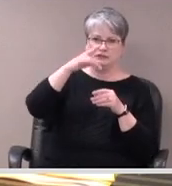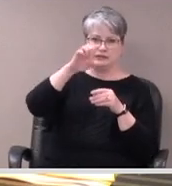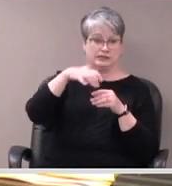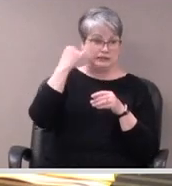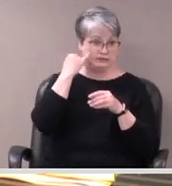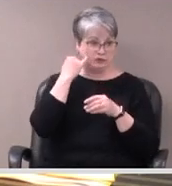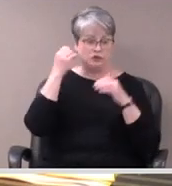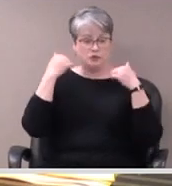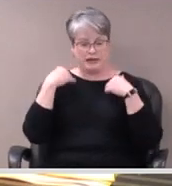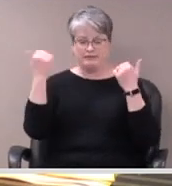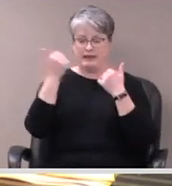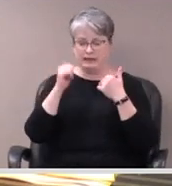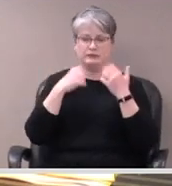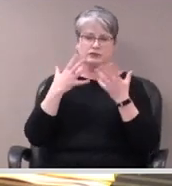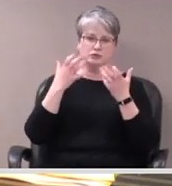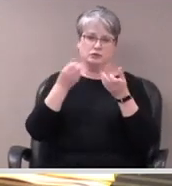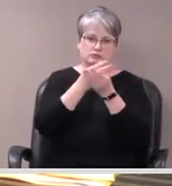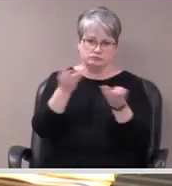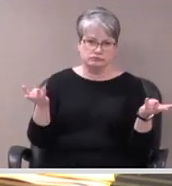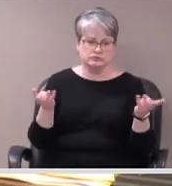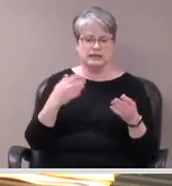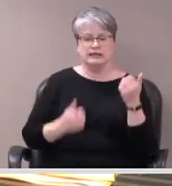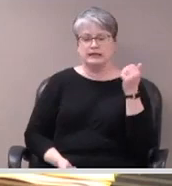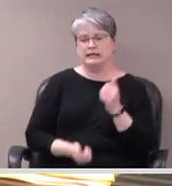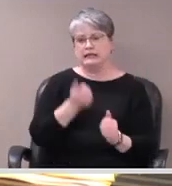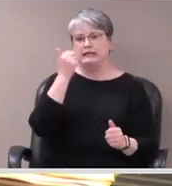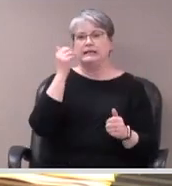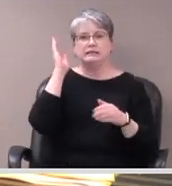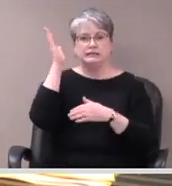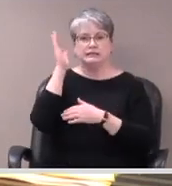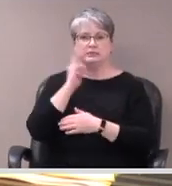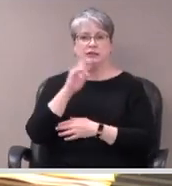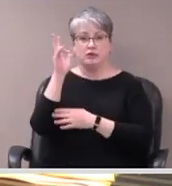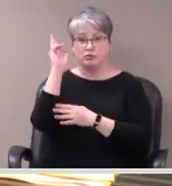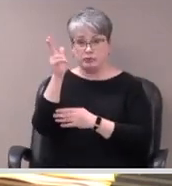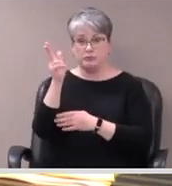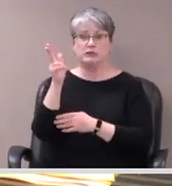to give us, please. Each speaker is allowed 3 minutes to